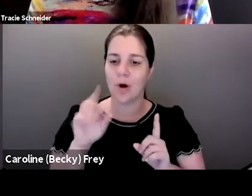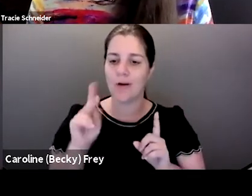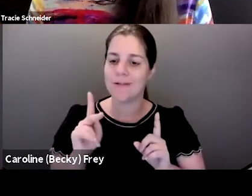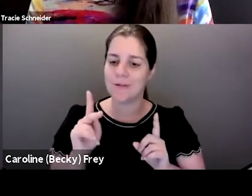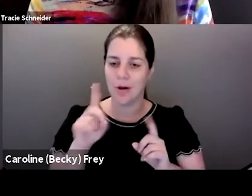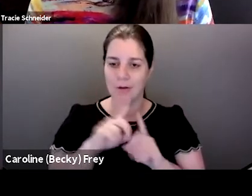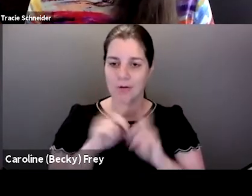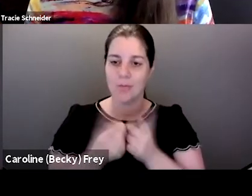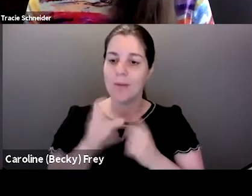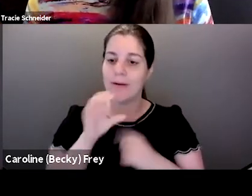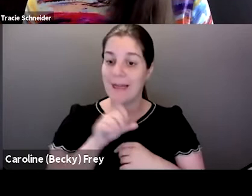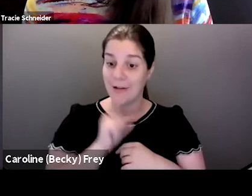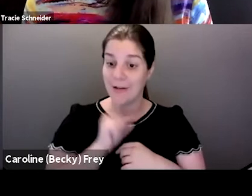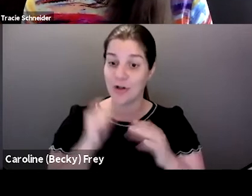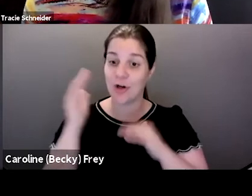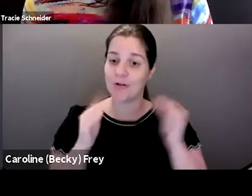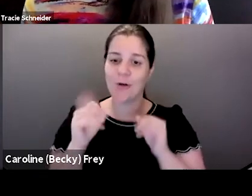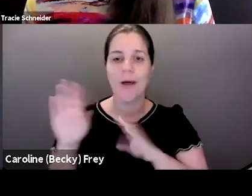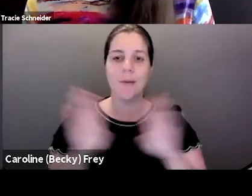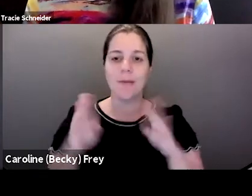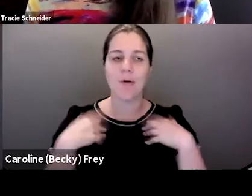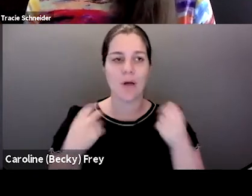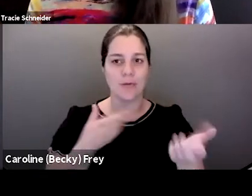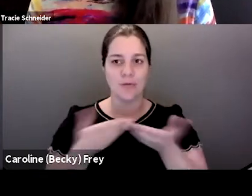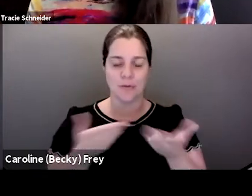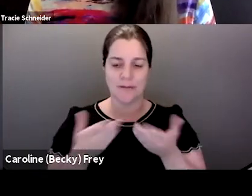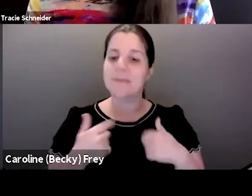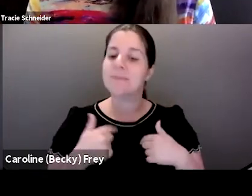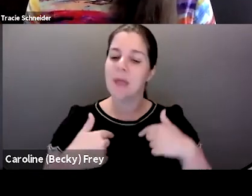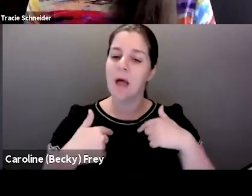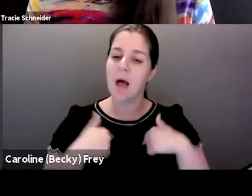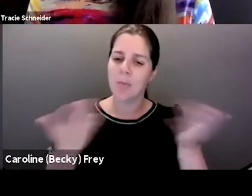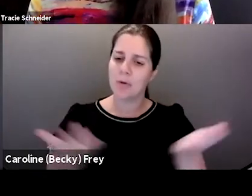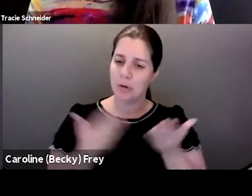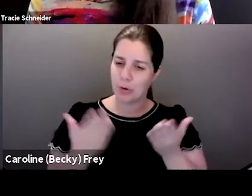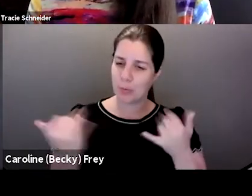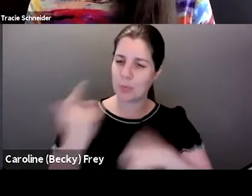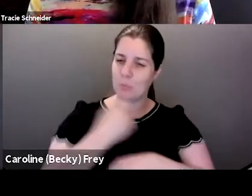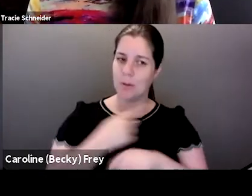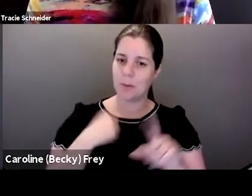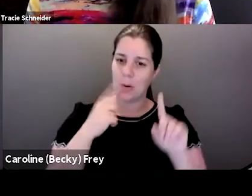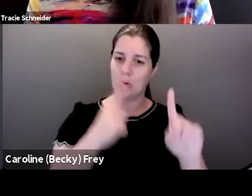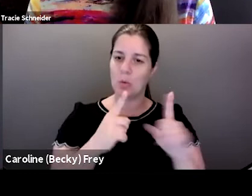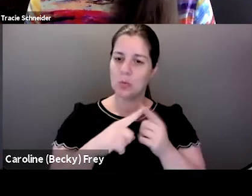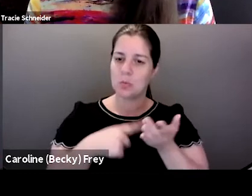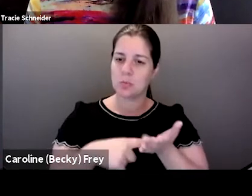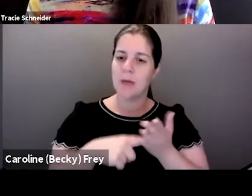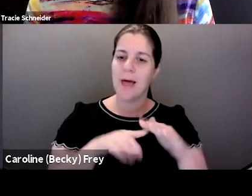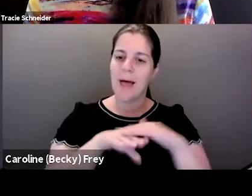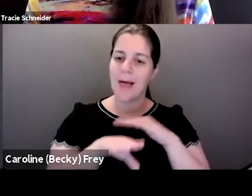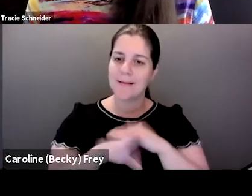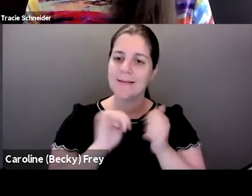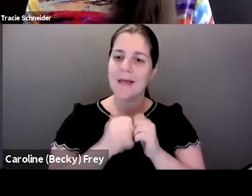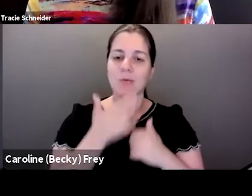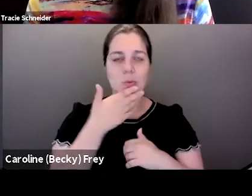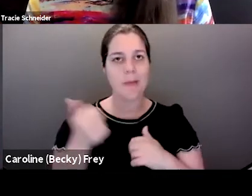of Aging, Adult, and Behavioral Health Services. I'm here to kind of talk about just access and how we can best